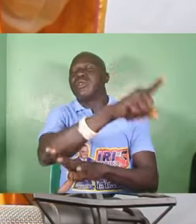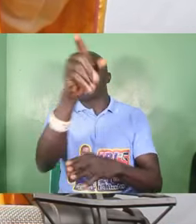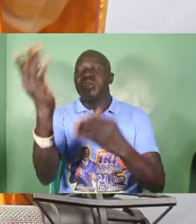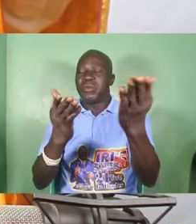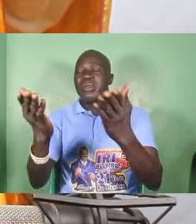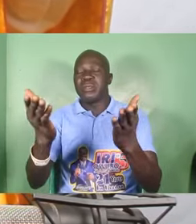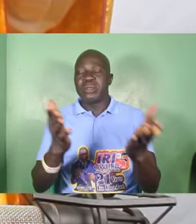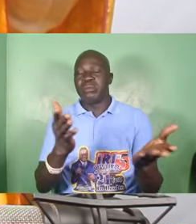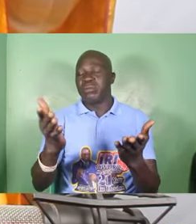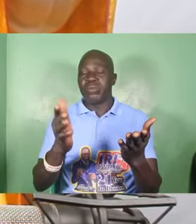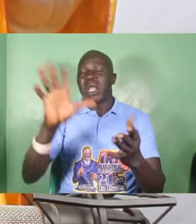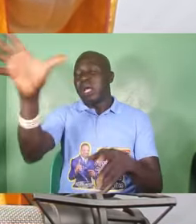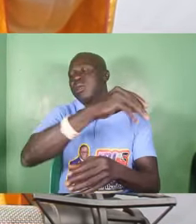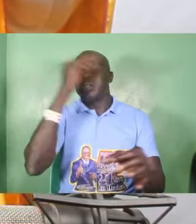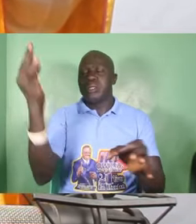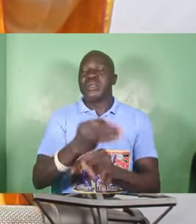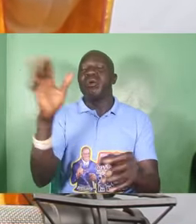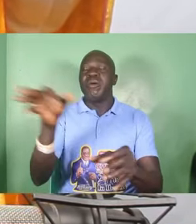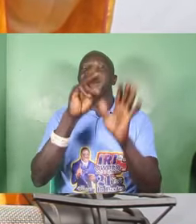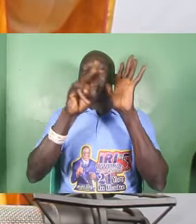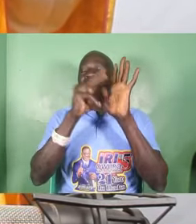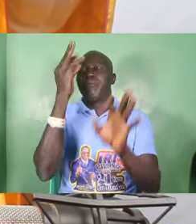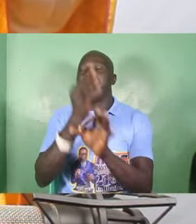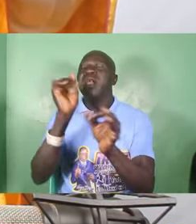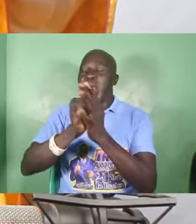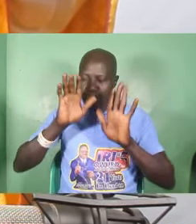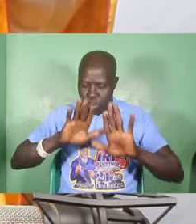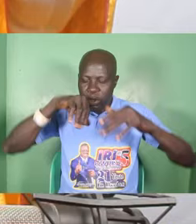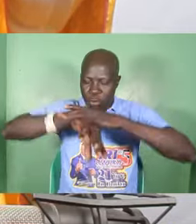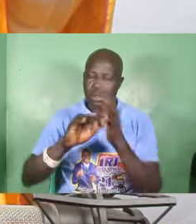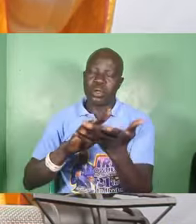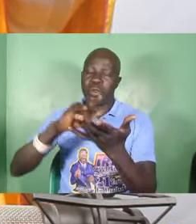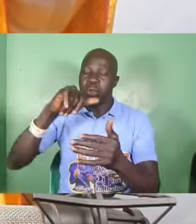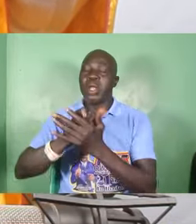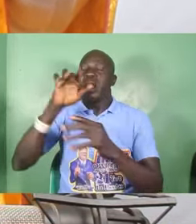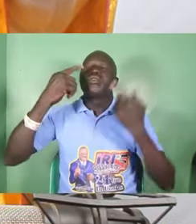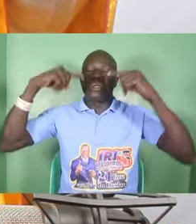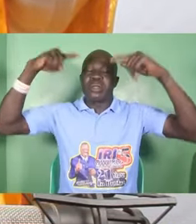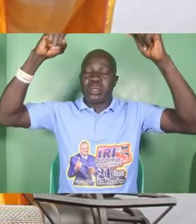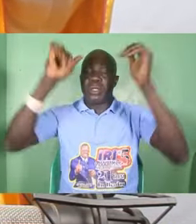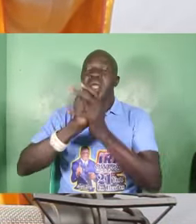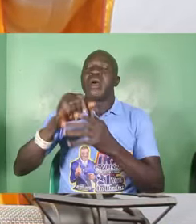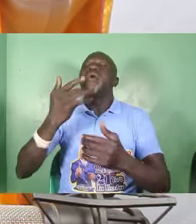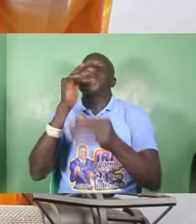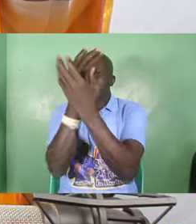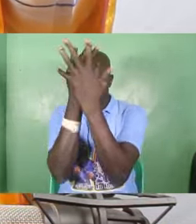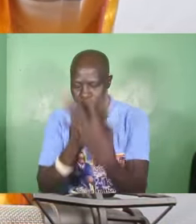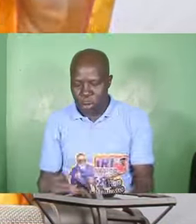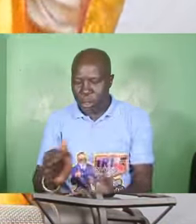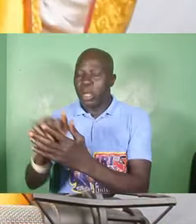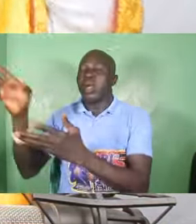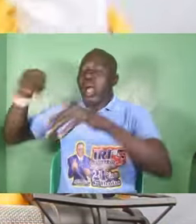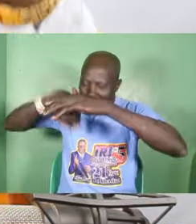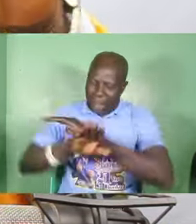I bless you, servants. Ati akwere ba boy. And your symbol of faith. Mo ti owo nu ogun. I dip into elu ase yori. Into success. Ati nu oro. And into riches.